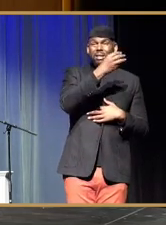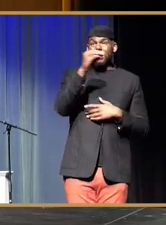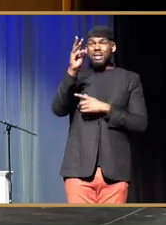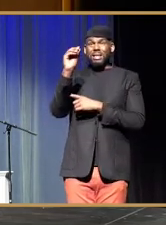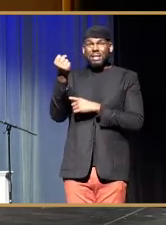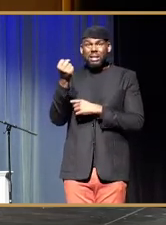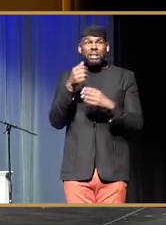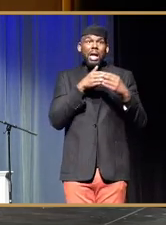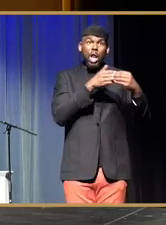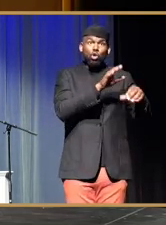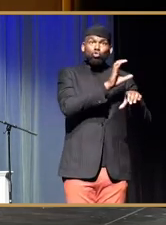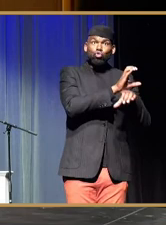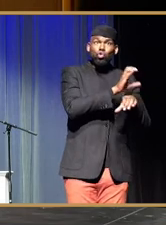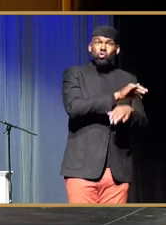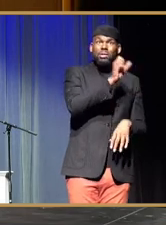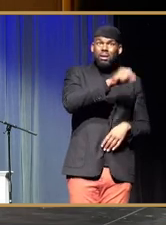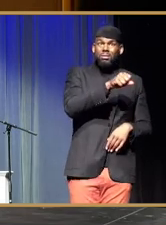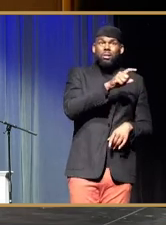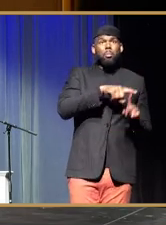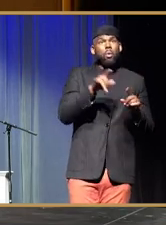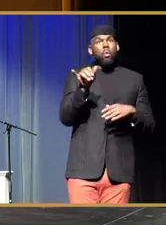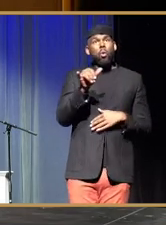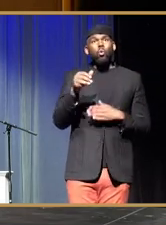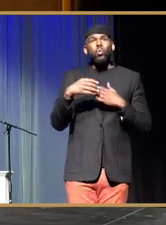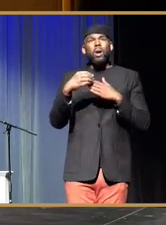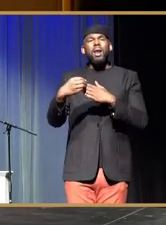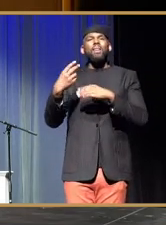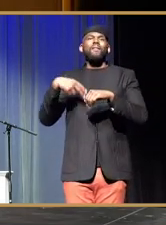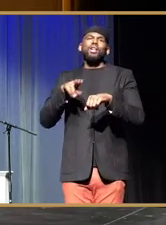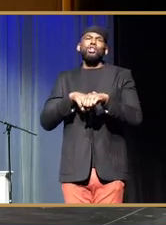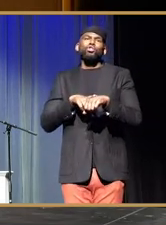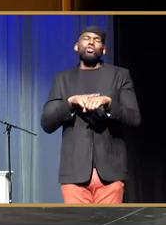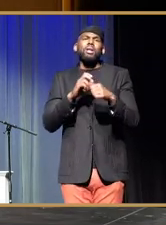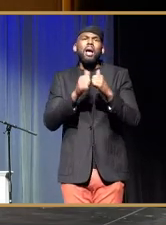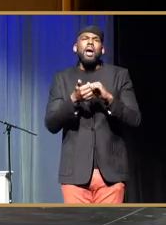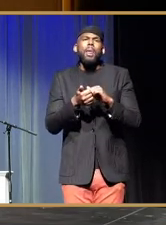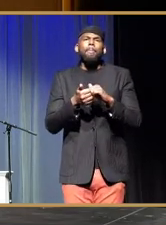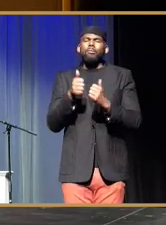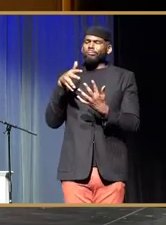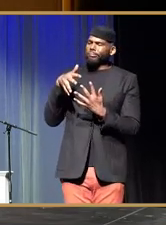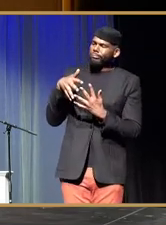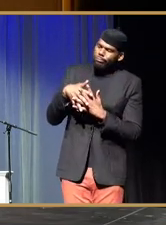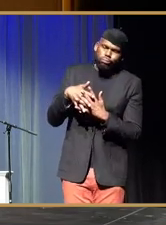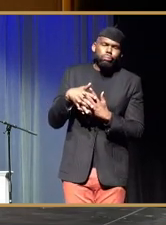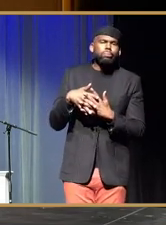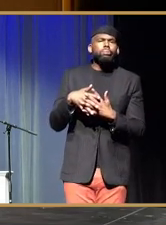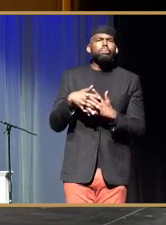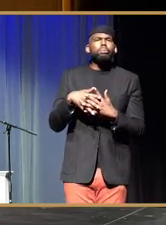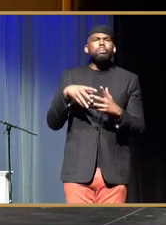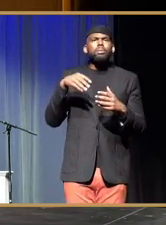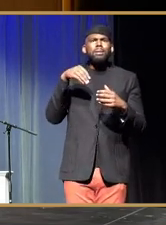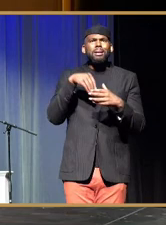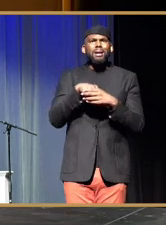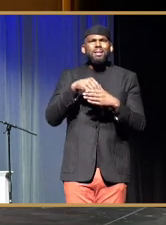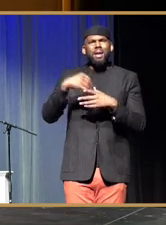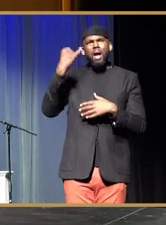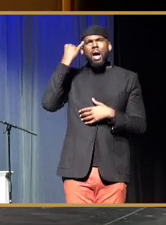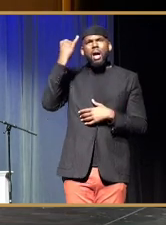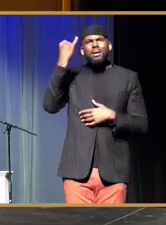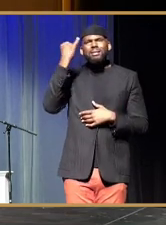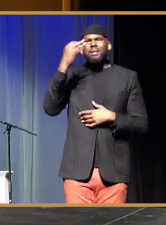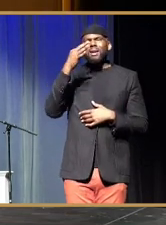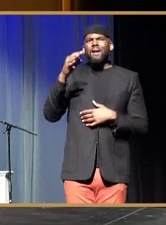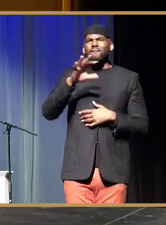not just churches, but also led the nation by being firmly rooted and grounded in the ontology of